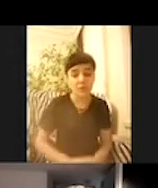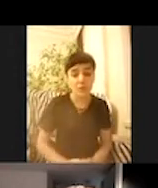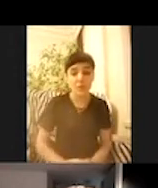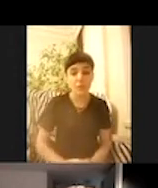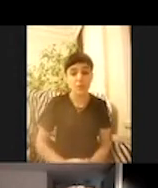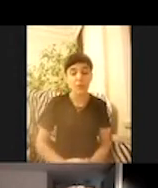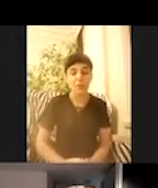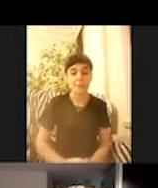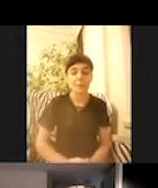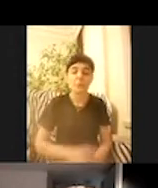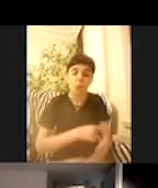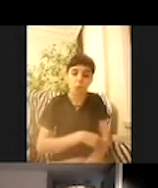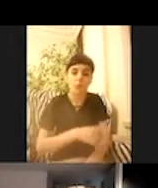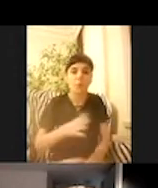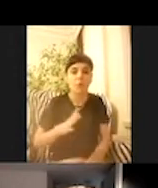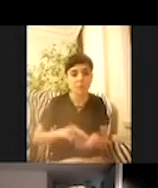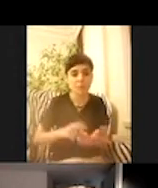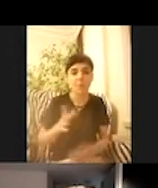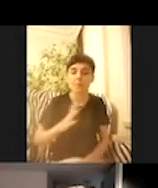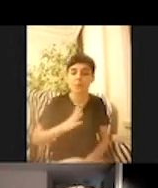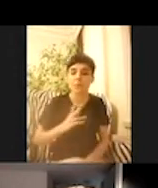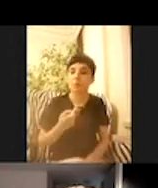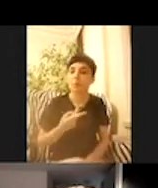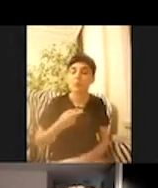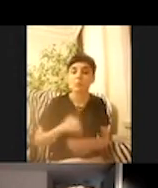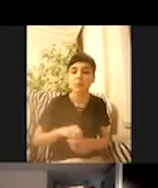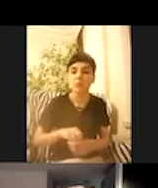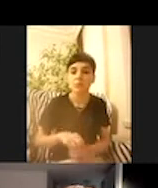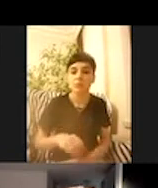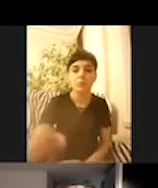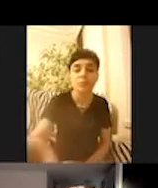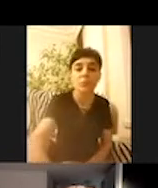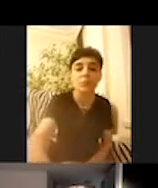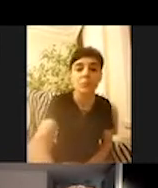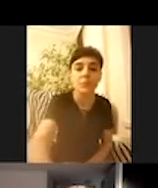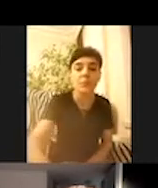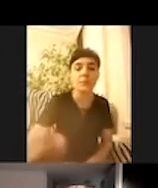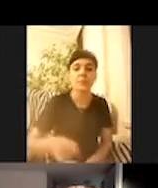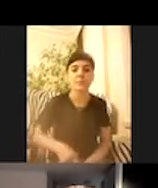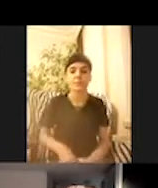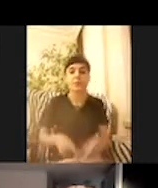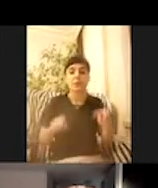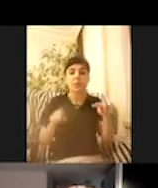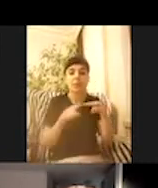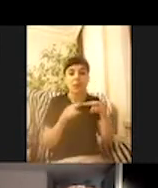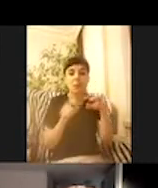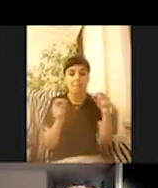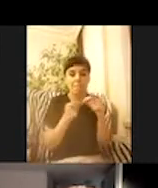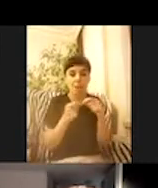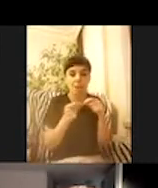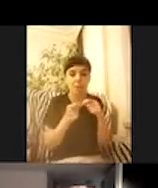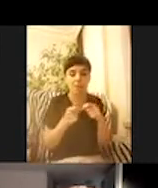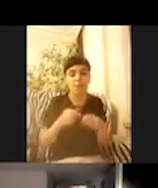it's a sign for me being non-binary and a soul being. On my face, you can see that it's a kind